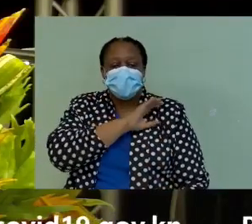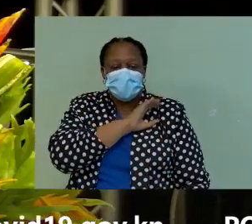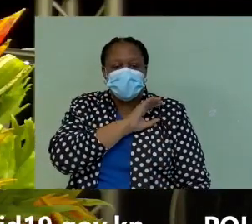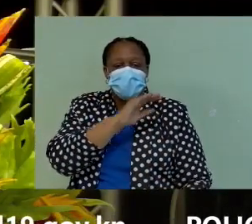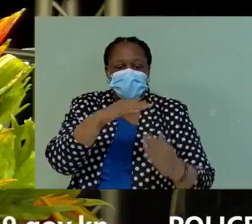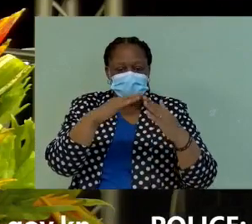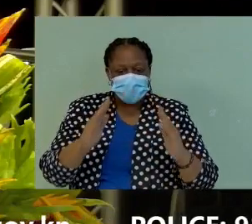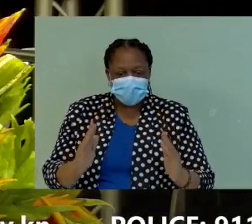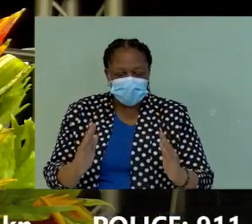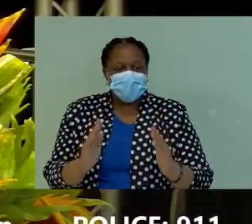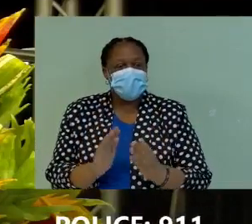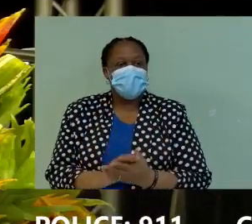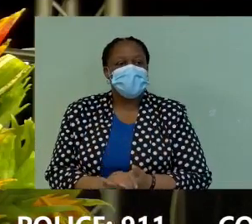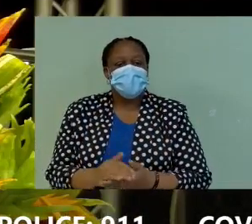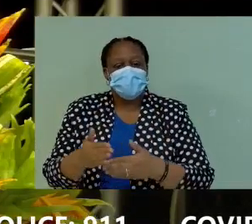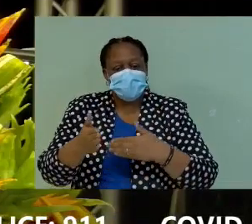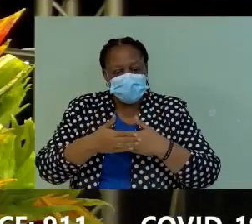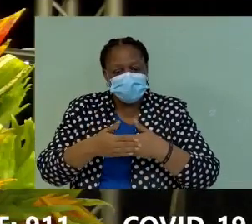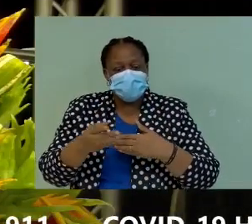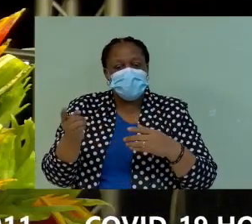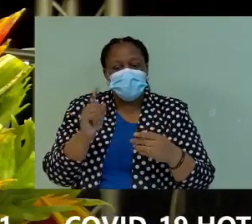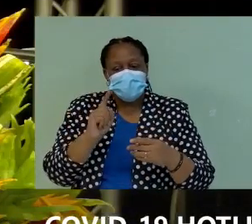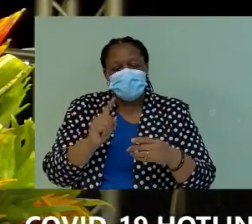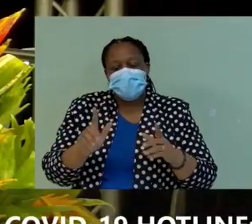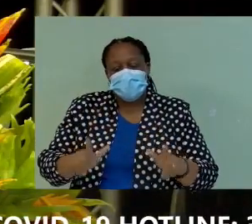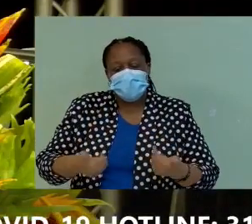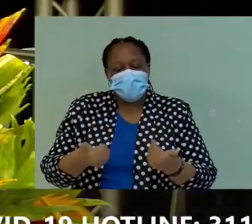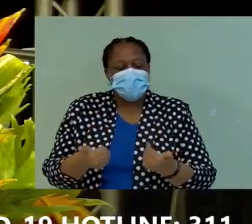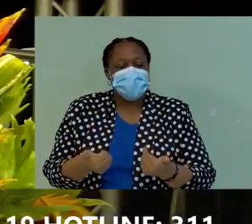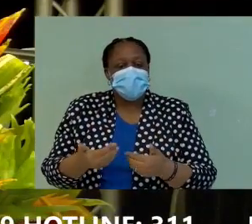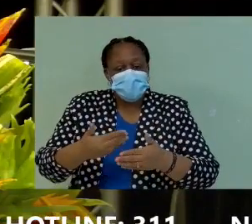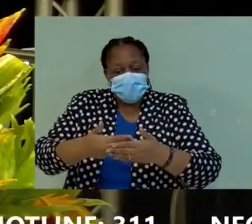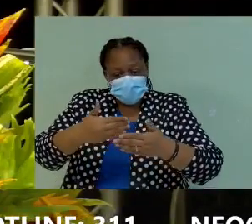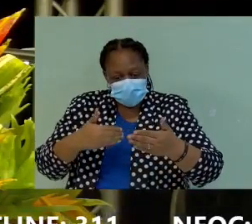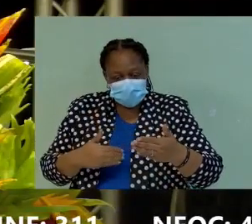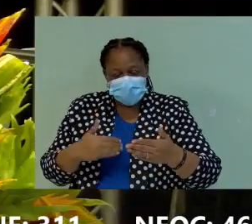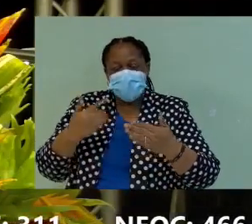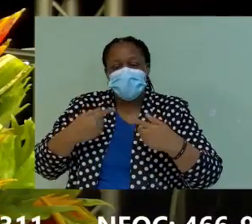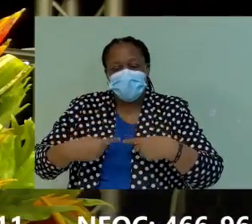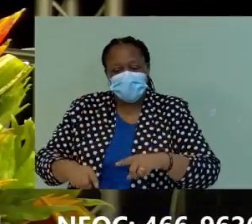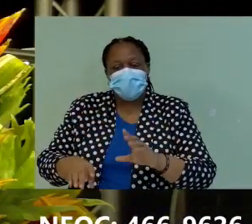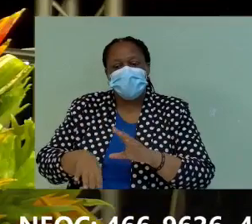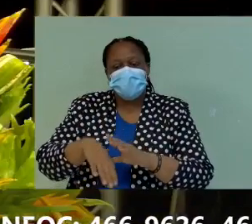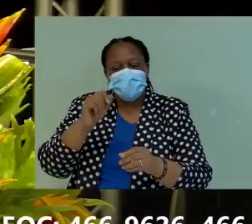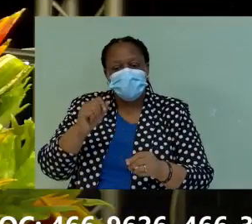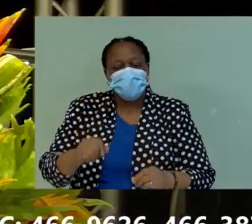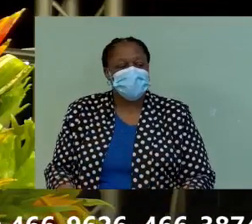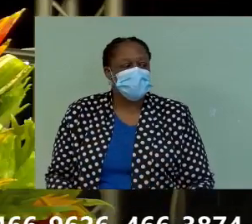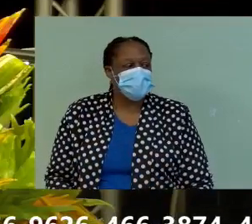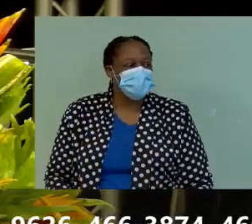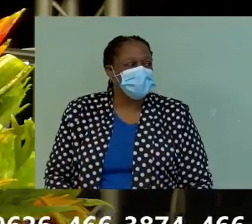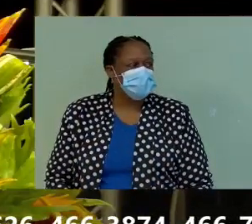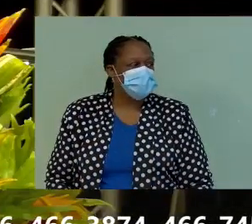station nearest to where you are living before you proceed on that journey.